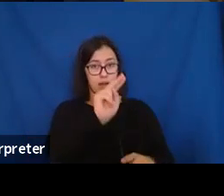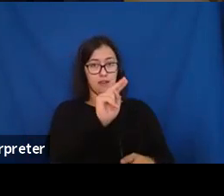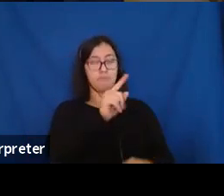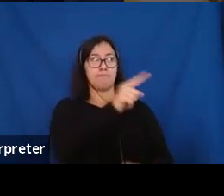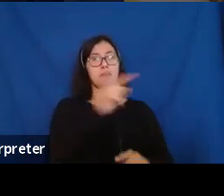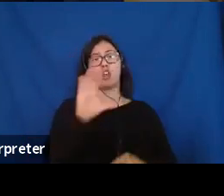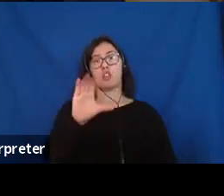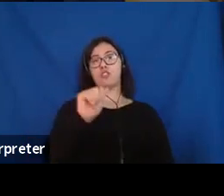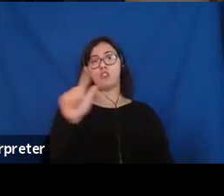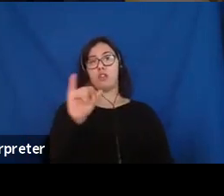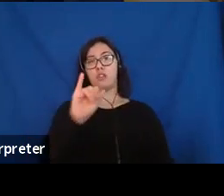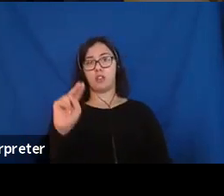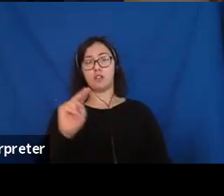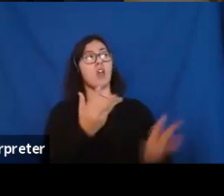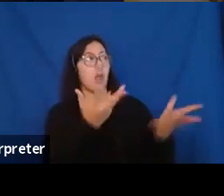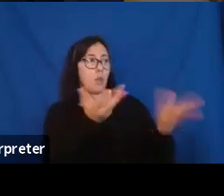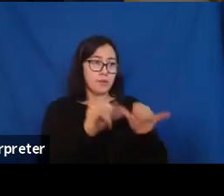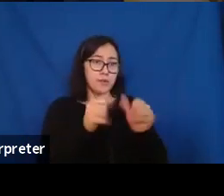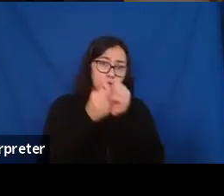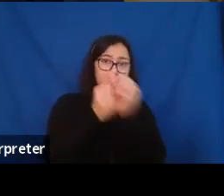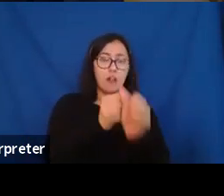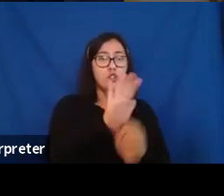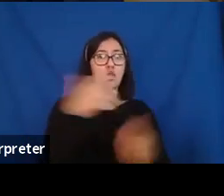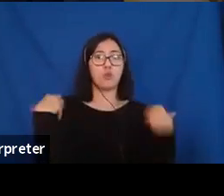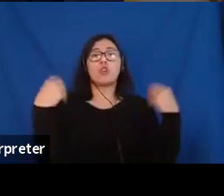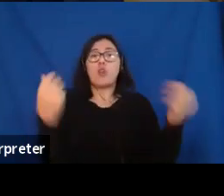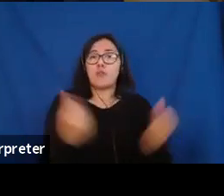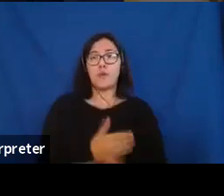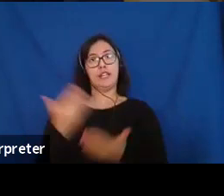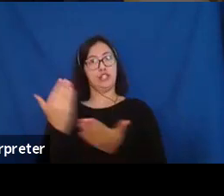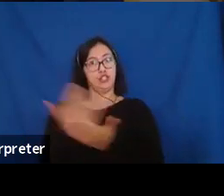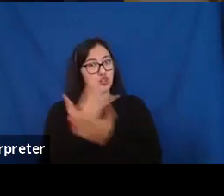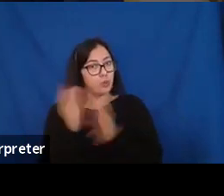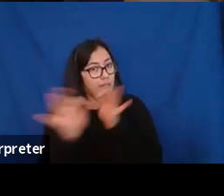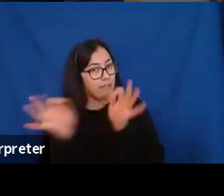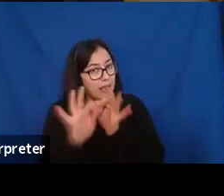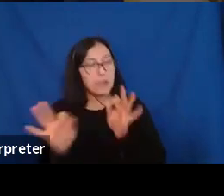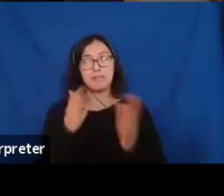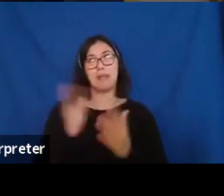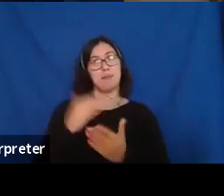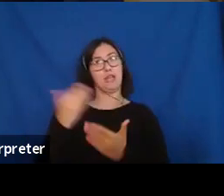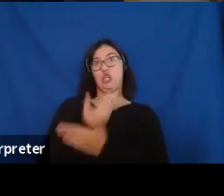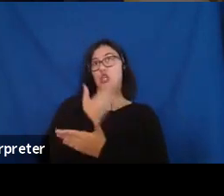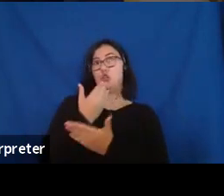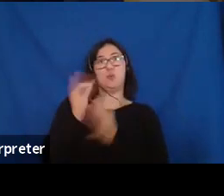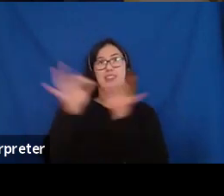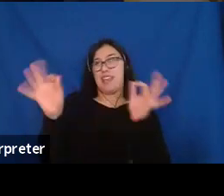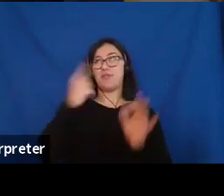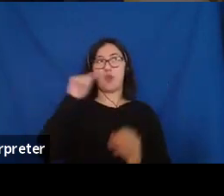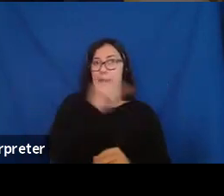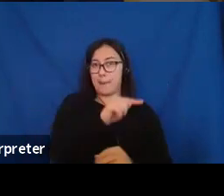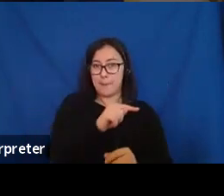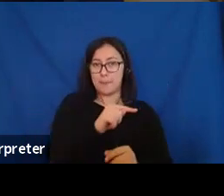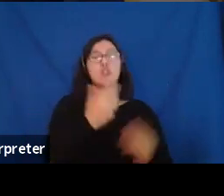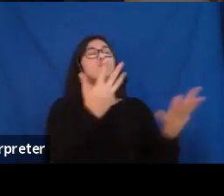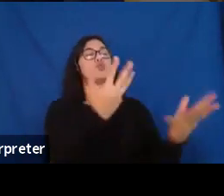to stick with his recovery. You recognize that he's new to the social justice language. He may not have ever heard it before. So your goal is to call